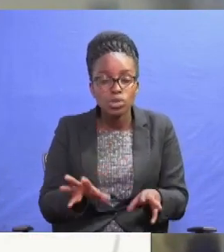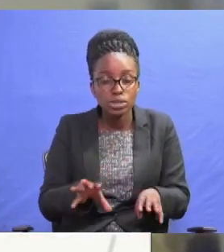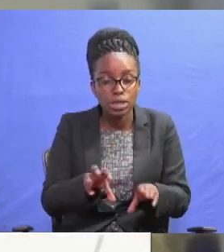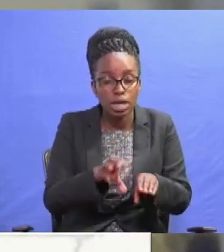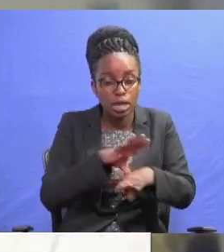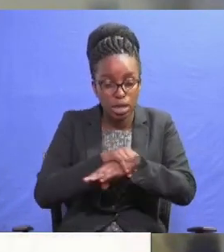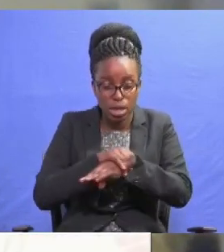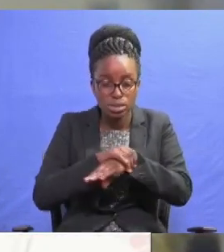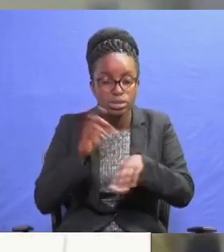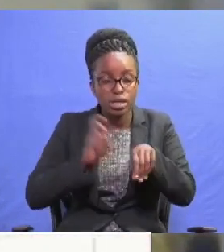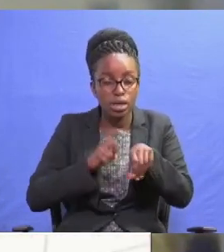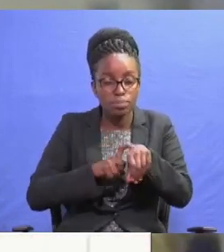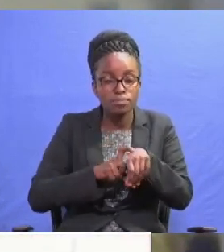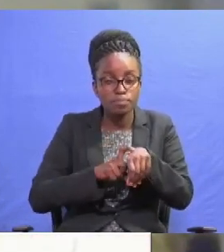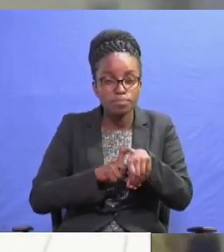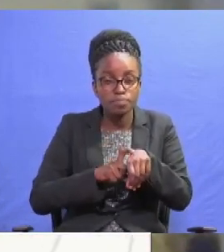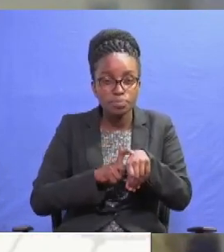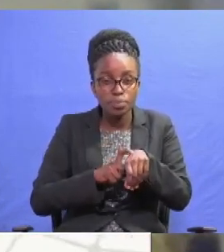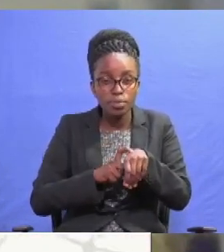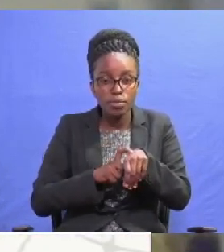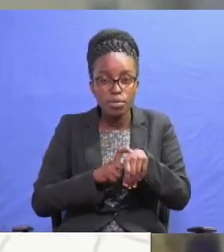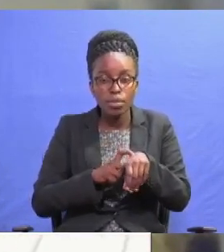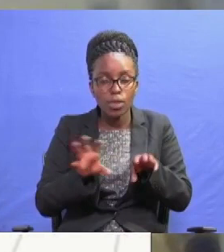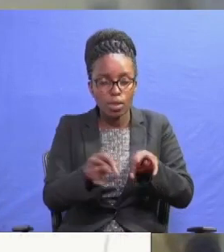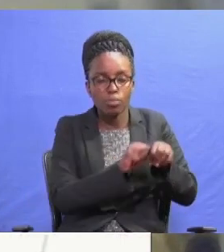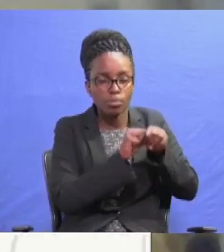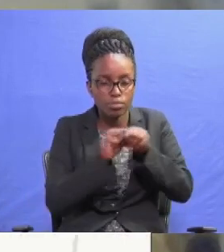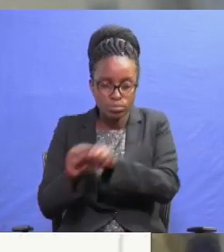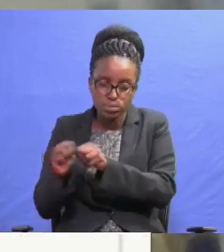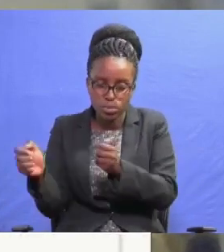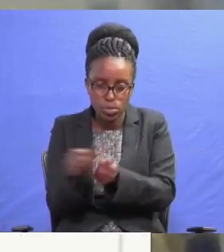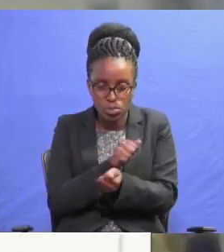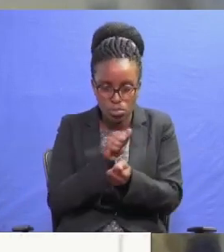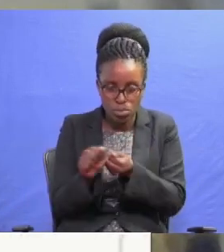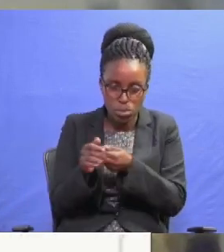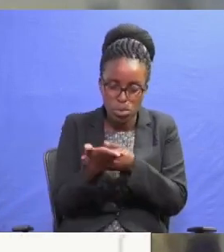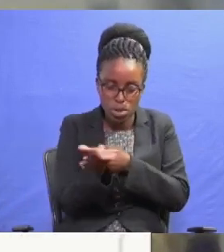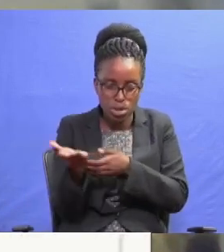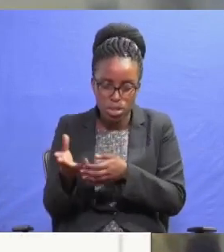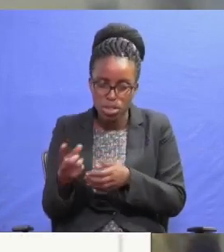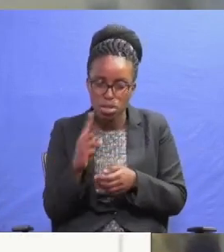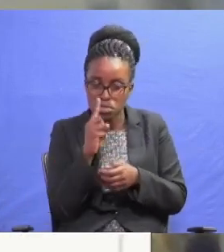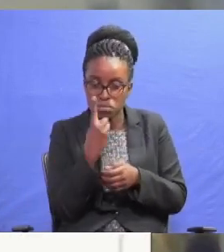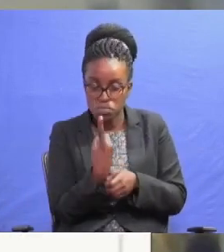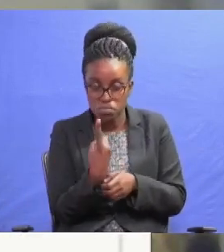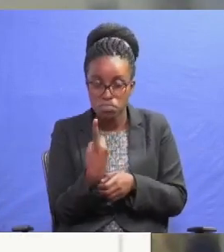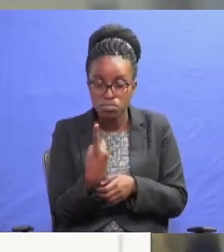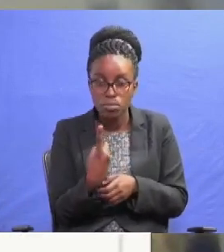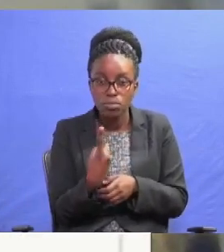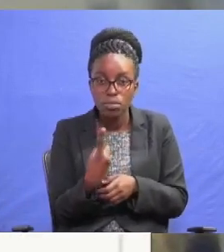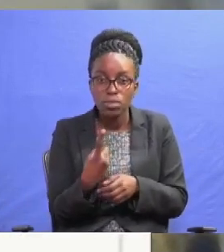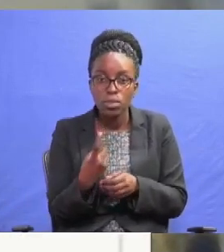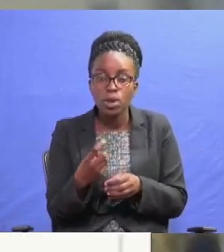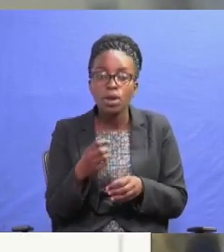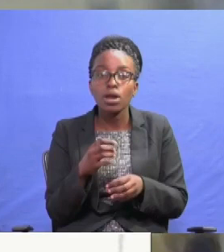before, of course, they have been displaced again once more. I know that because we have seen in the media about Berkera irrigation